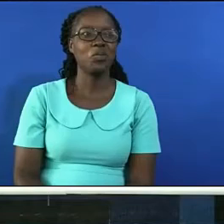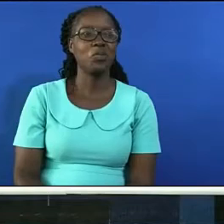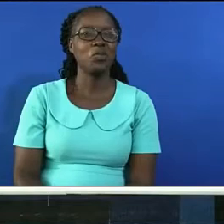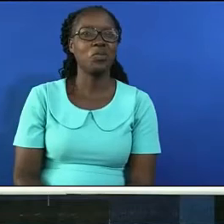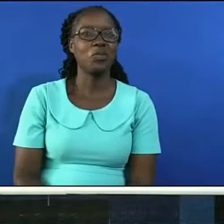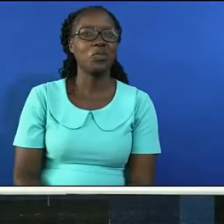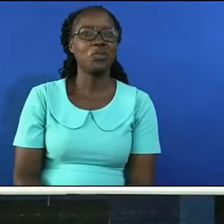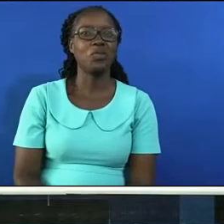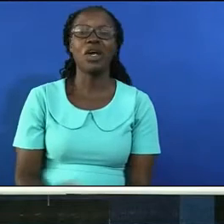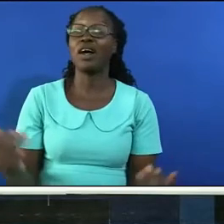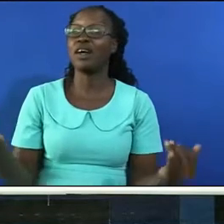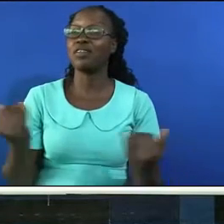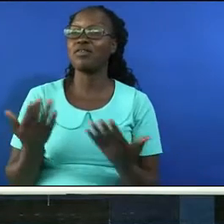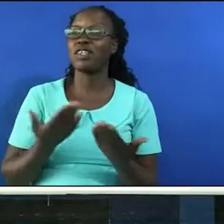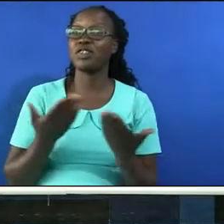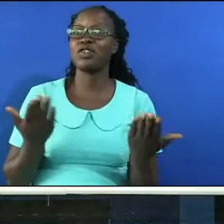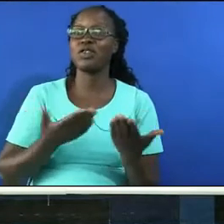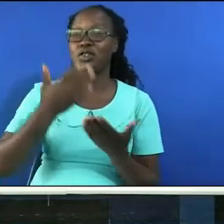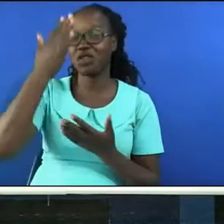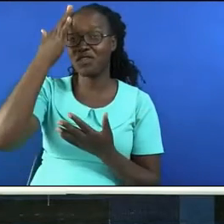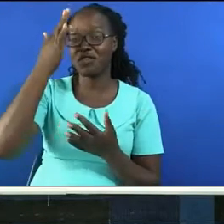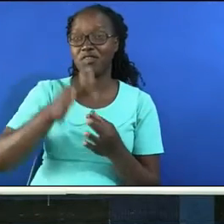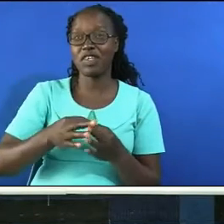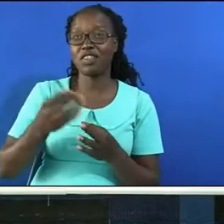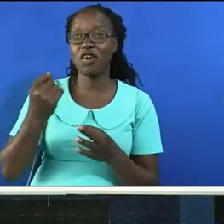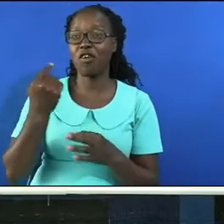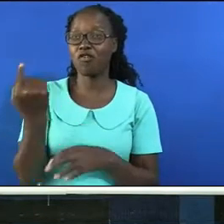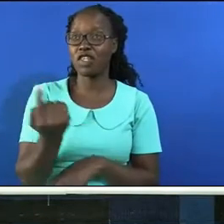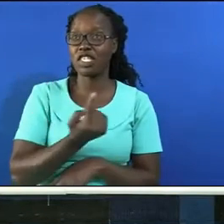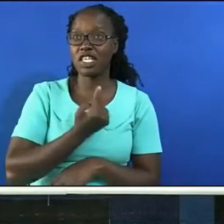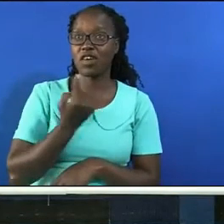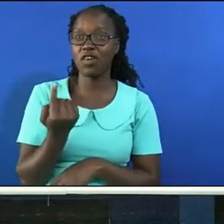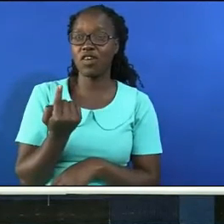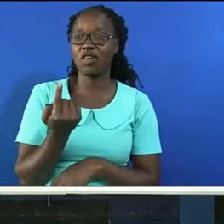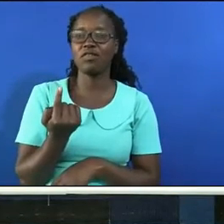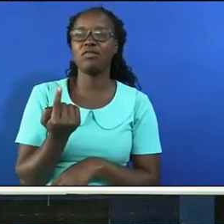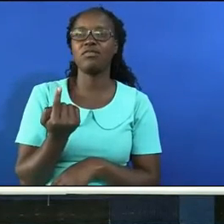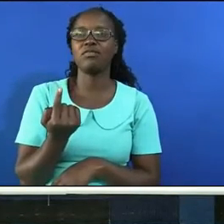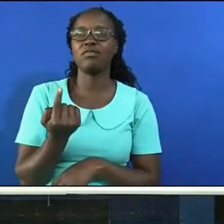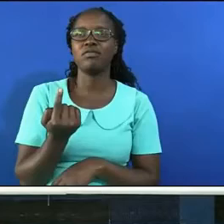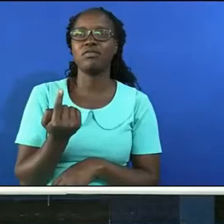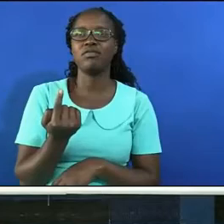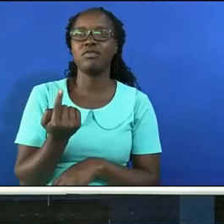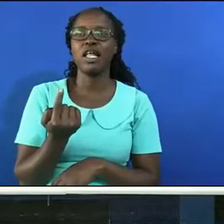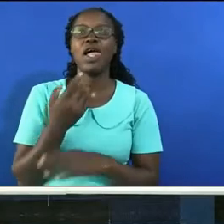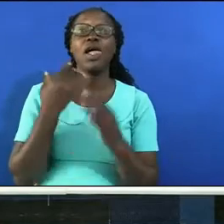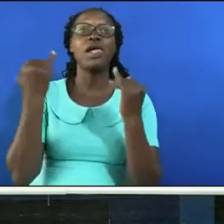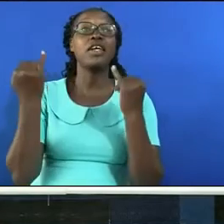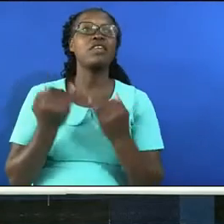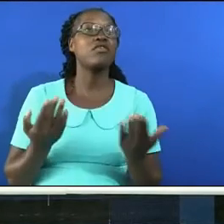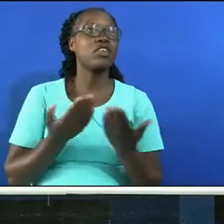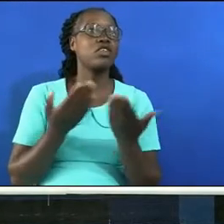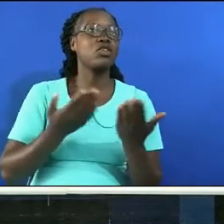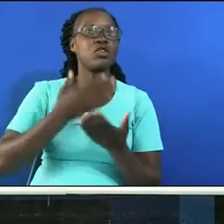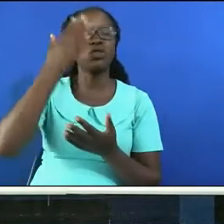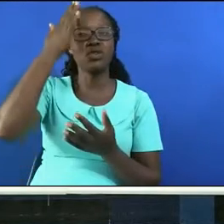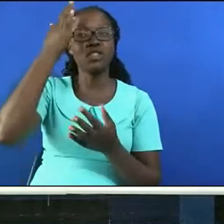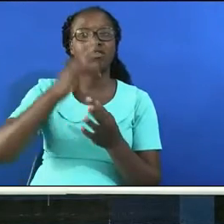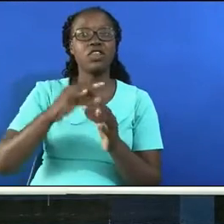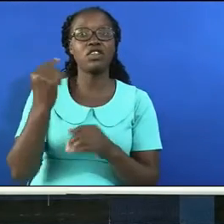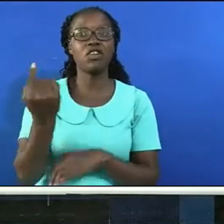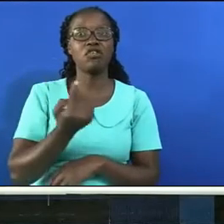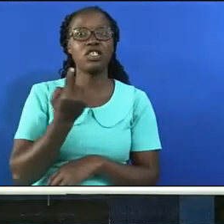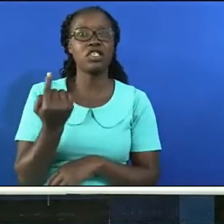I want to invite you to the faith of the single. I want to invite you to the faith of